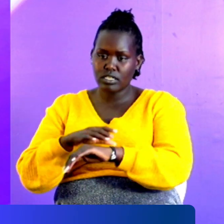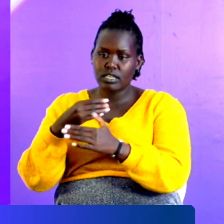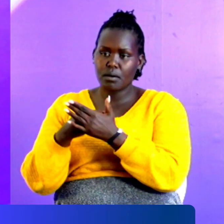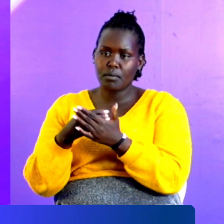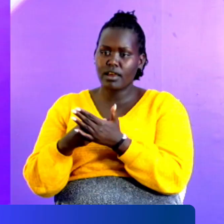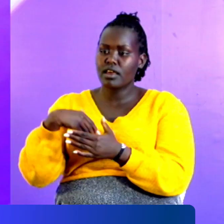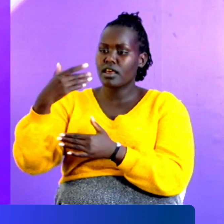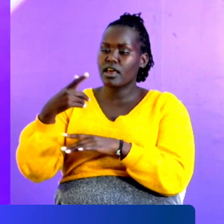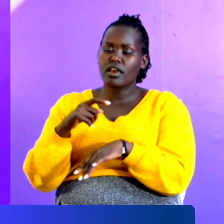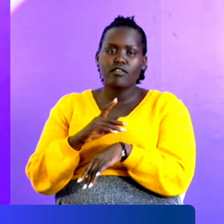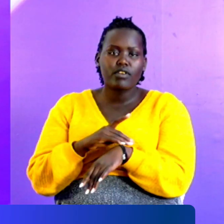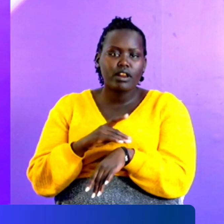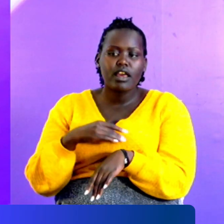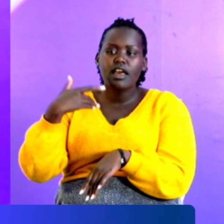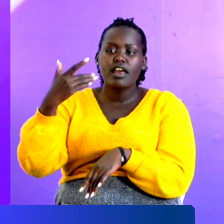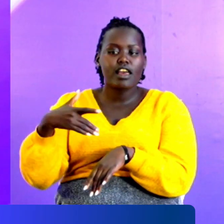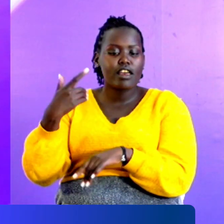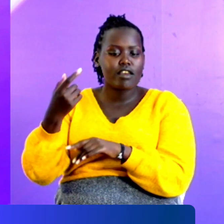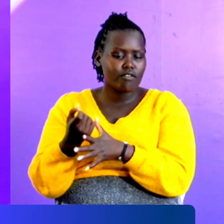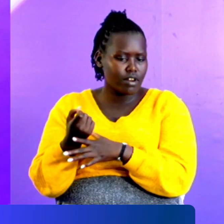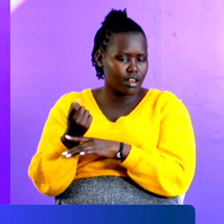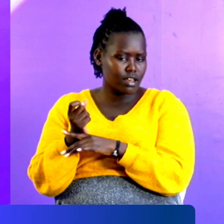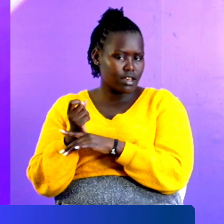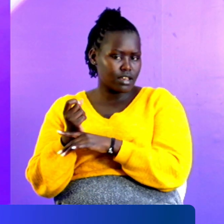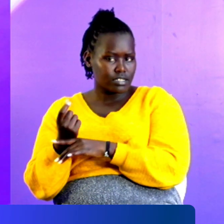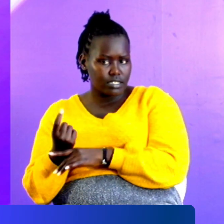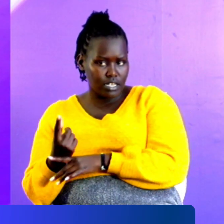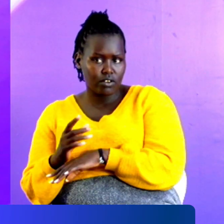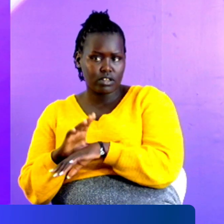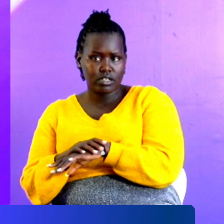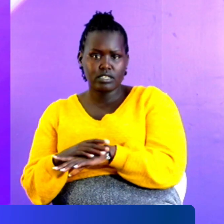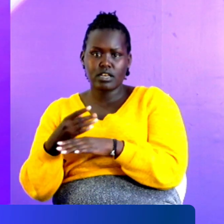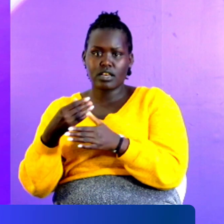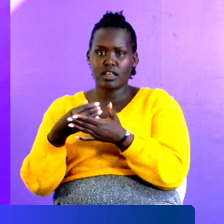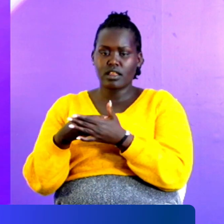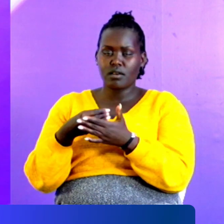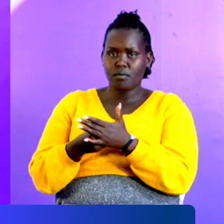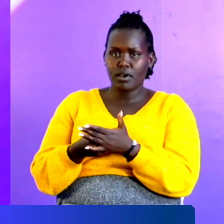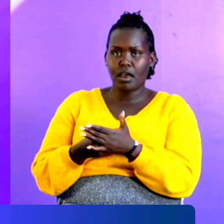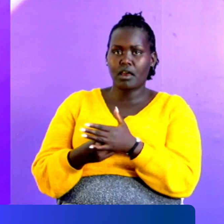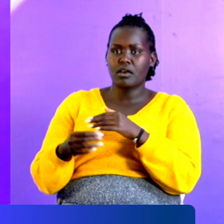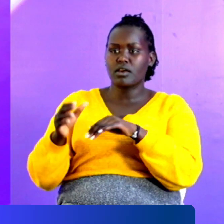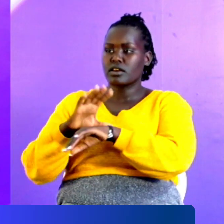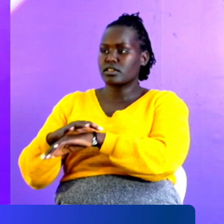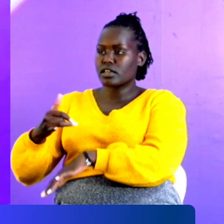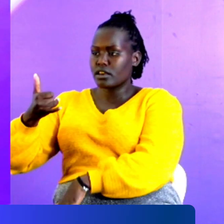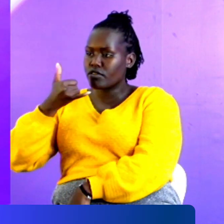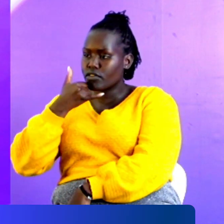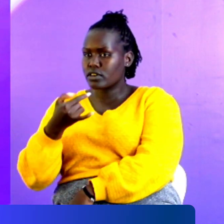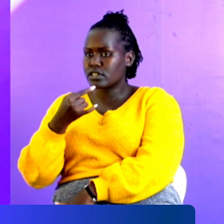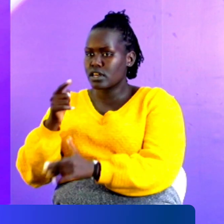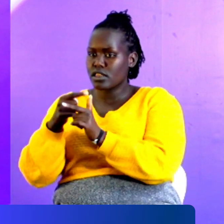Every single second. Yeah. Because at some point you could take the phone because people were exchanging phones, taking Yeah. photos, and you